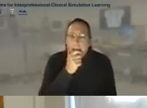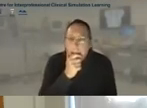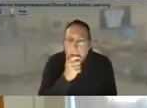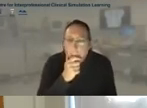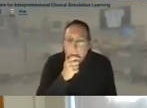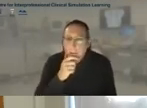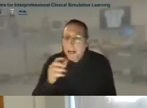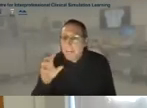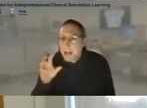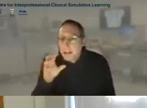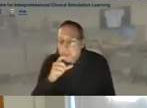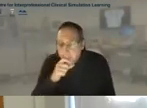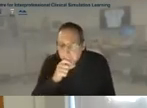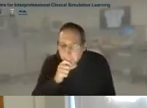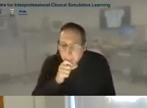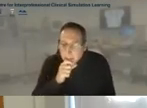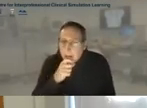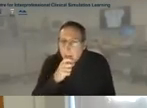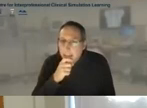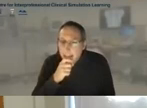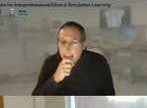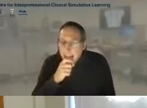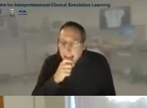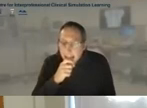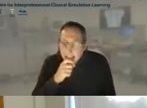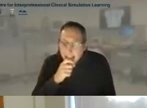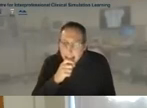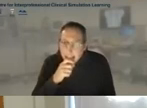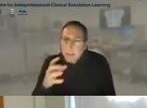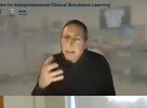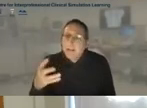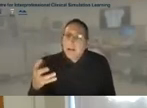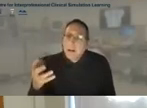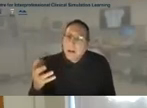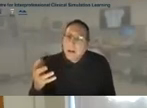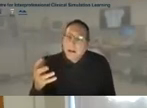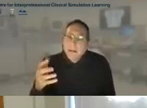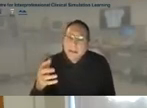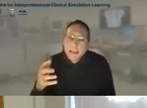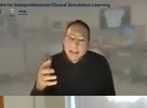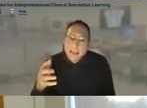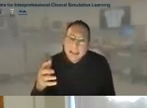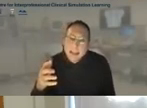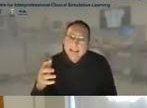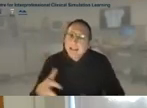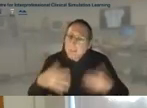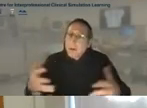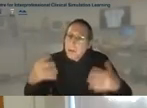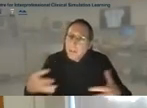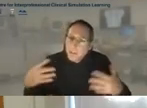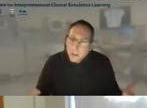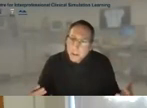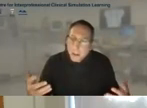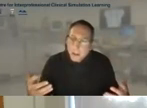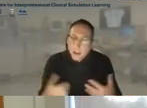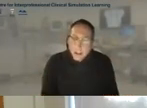we imagine and hope that you might imagine the following, that a simulation could occur. And then at some point in time